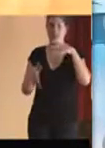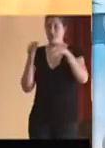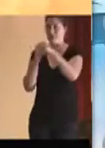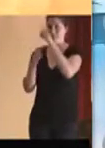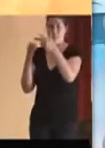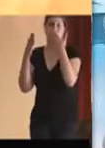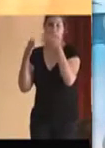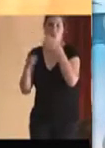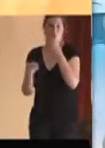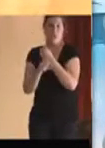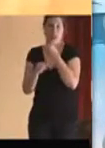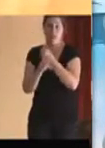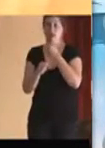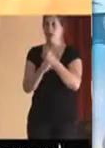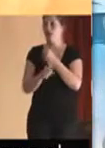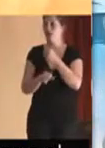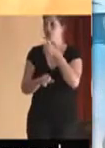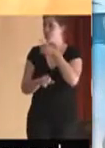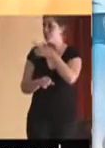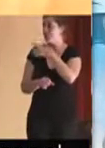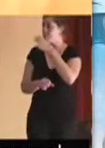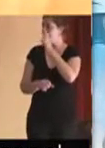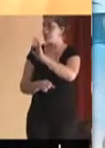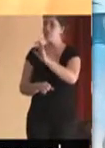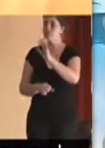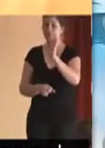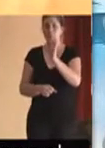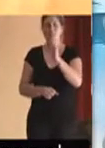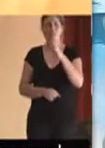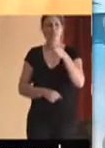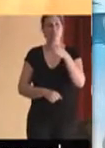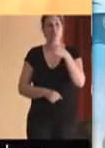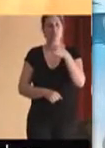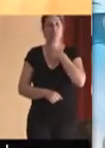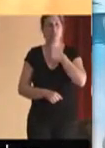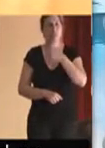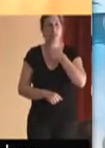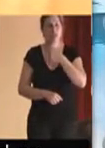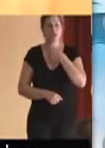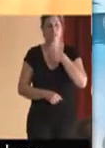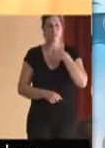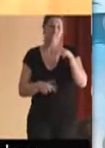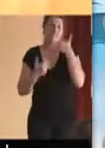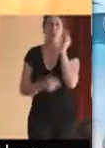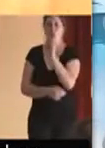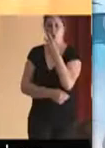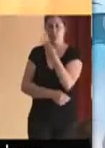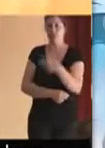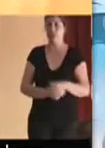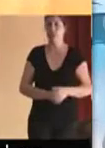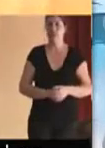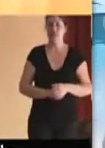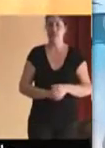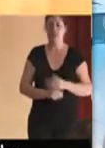All right, I would like to also congratulate you for your work and for this explanation. I do have a couple